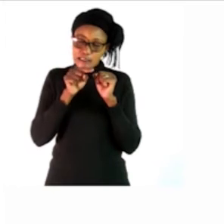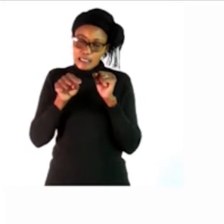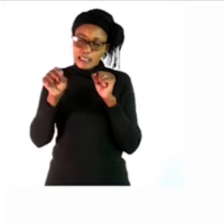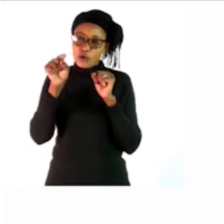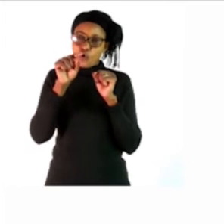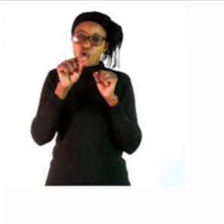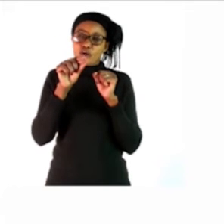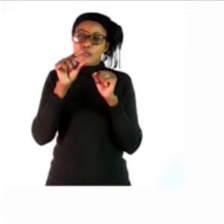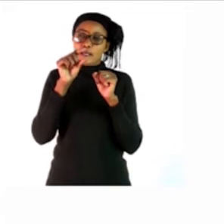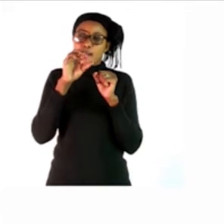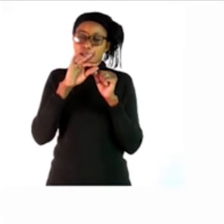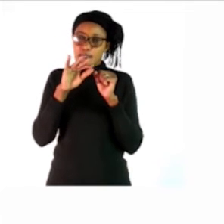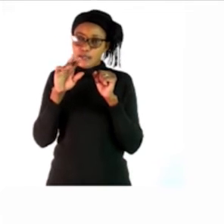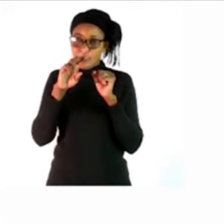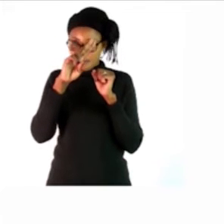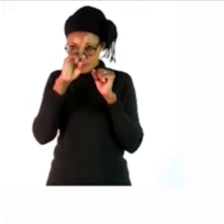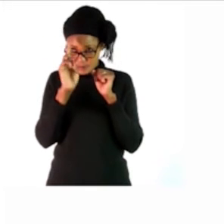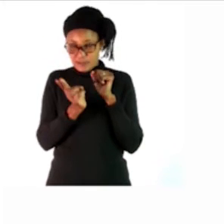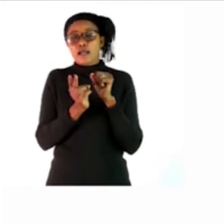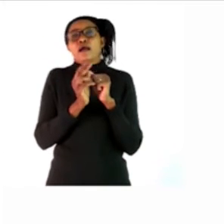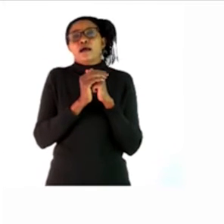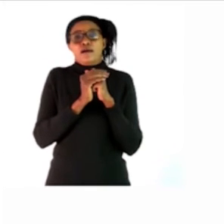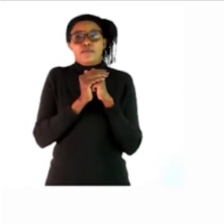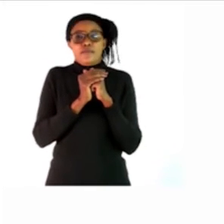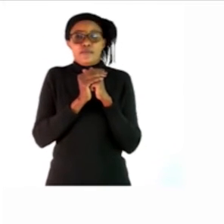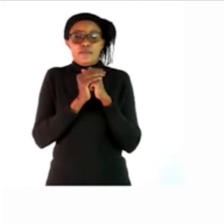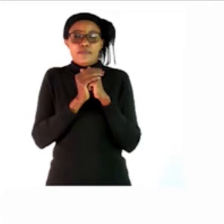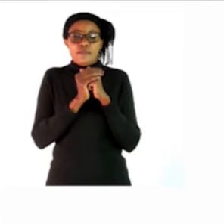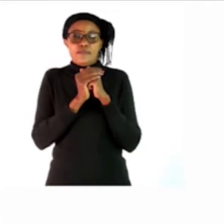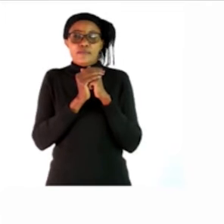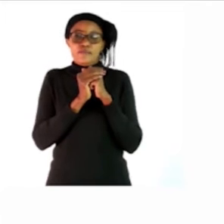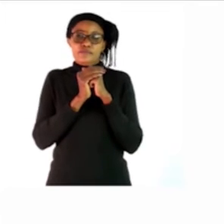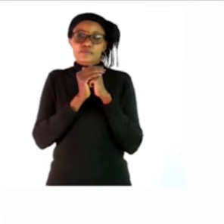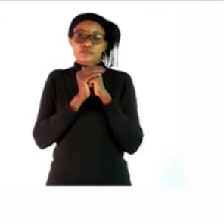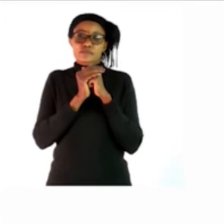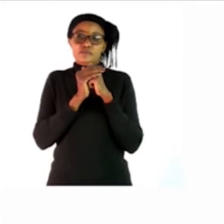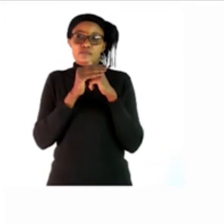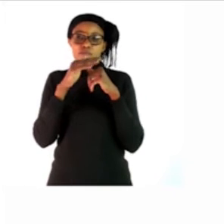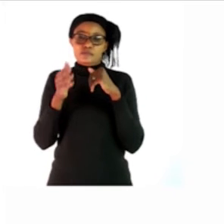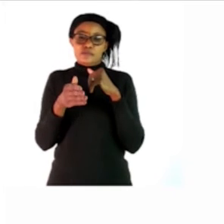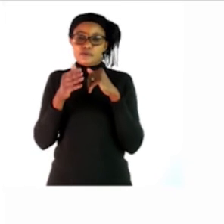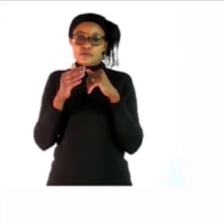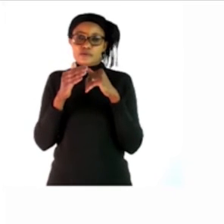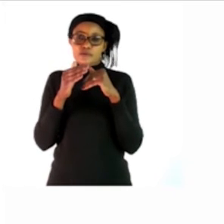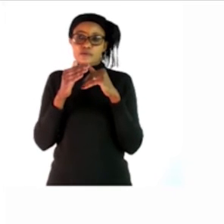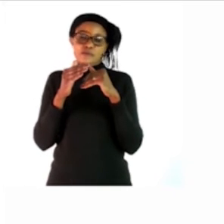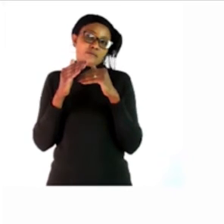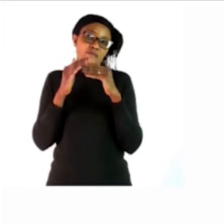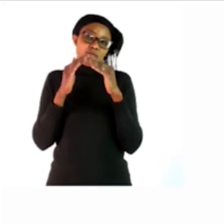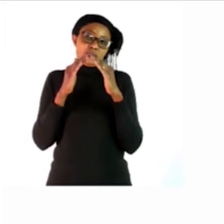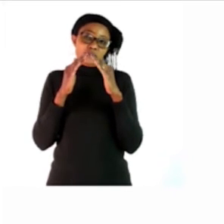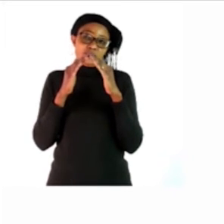only the H sound. Next to the house is a picture of a